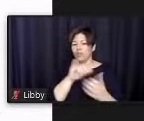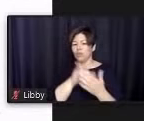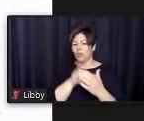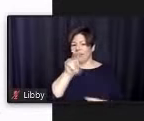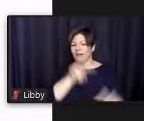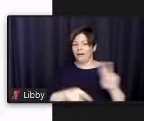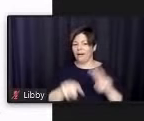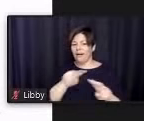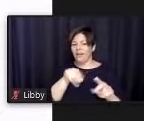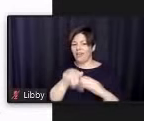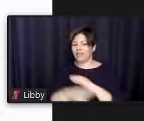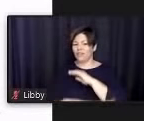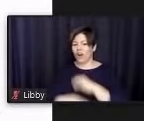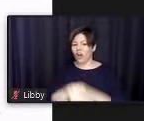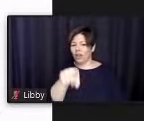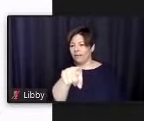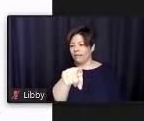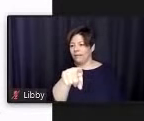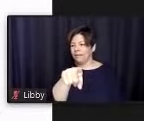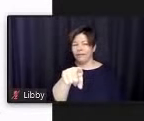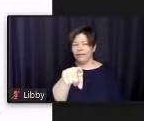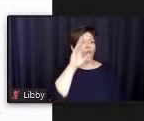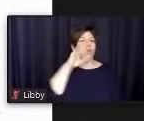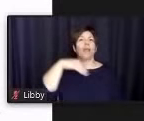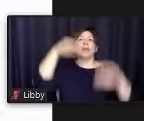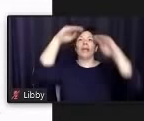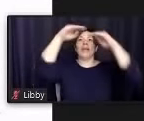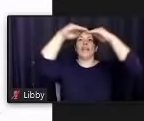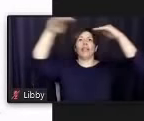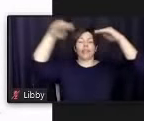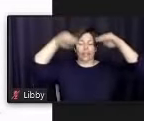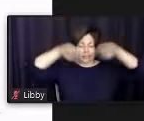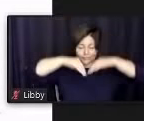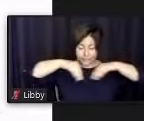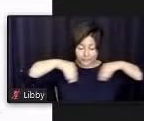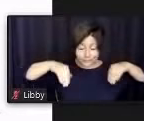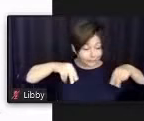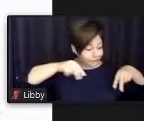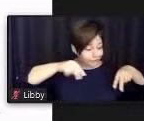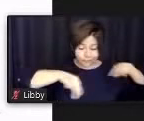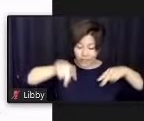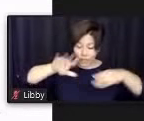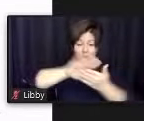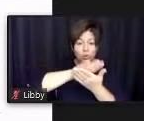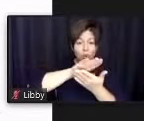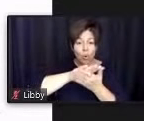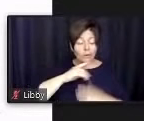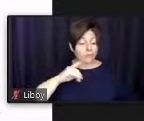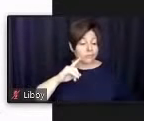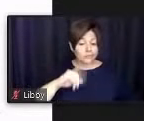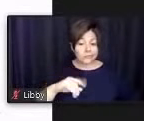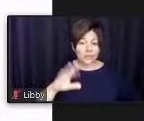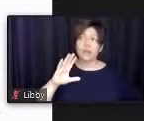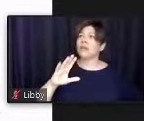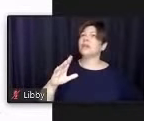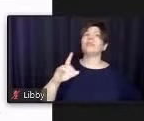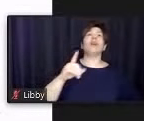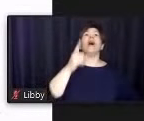fall. They're going to be crawling around in the ceilings of your schools, and